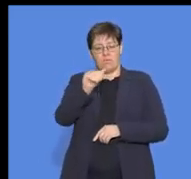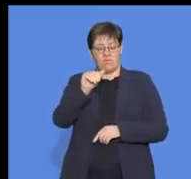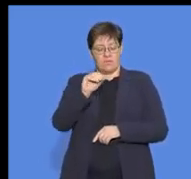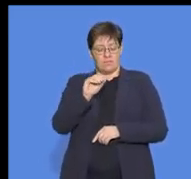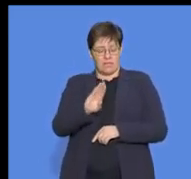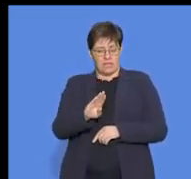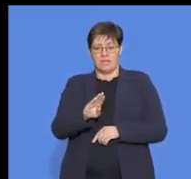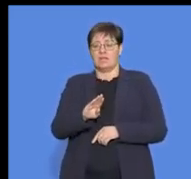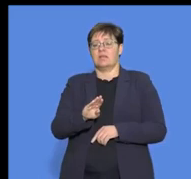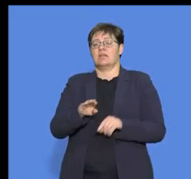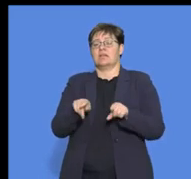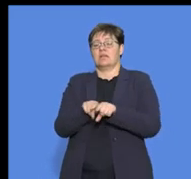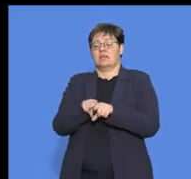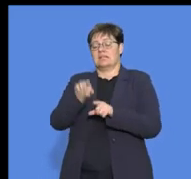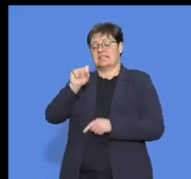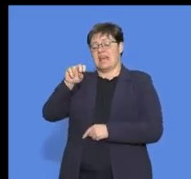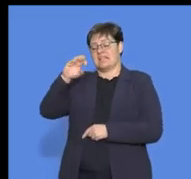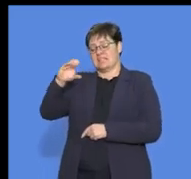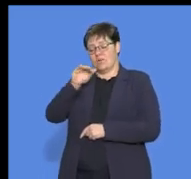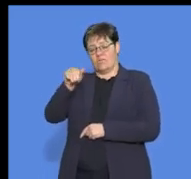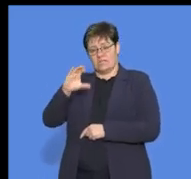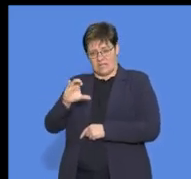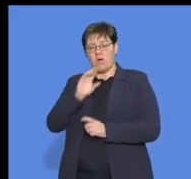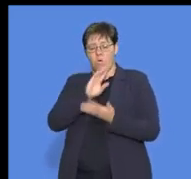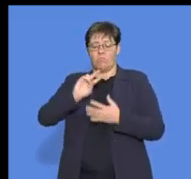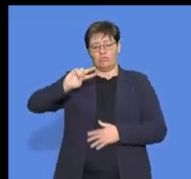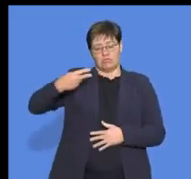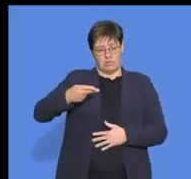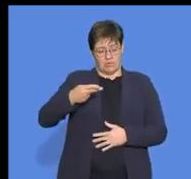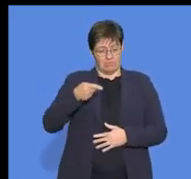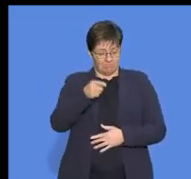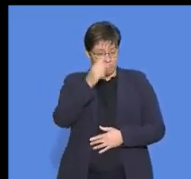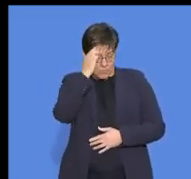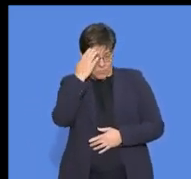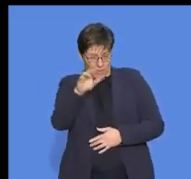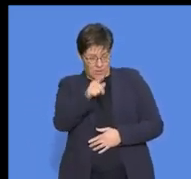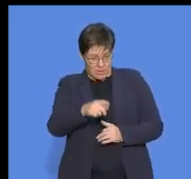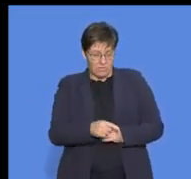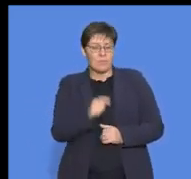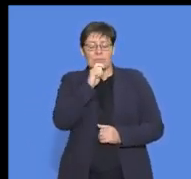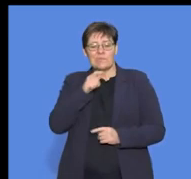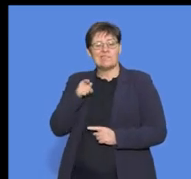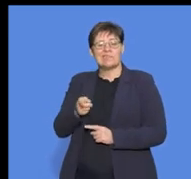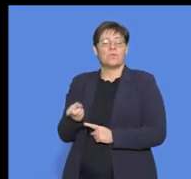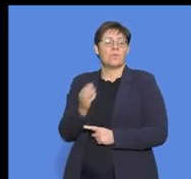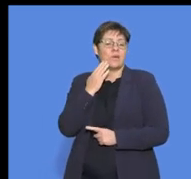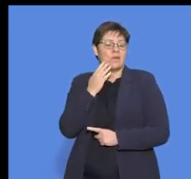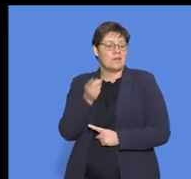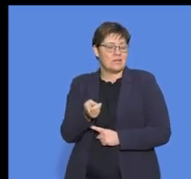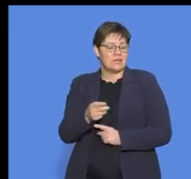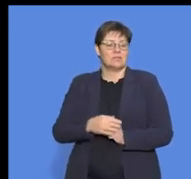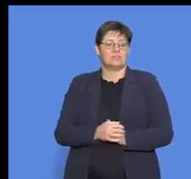over C. And we have the reciprocal version, which you should be quite familiar with. Okay, and when do you use the sine